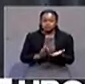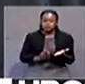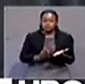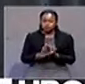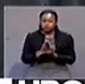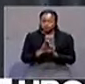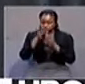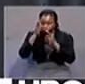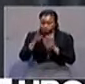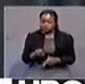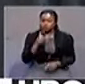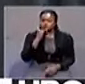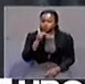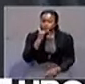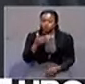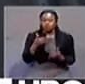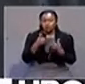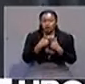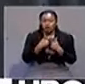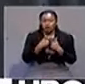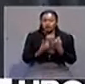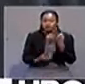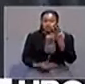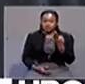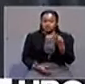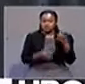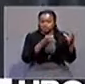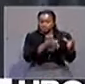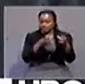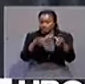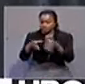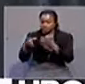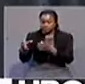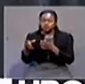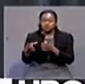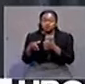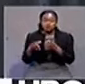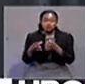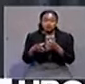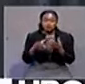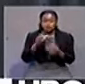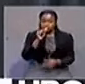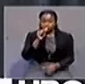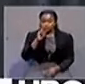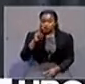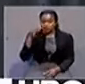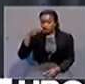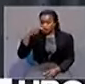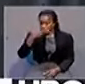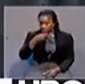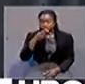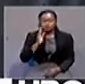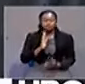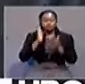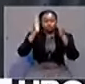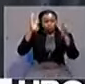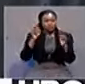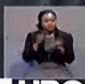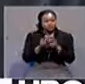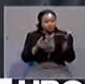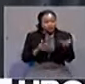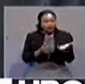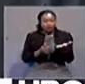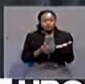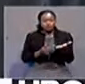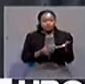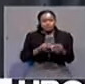we have three types of archbishops. We have the titular archbishop, and this is an honorary title granted to someone